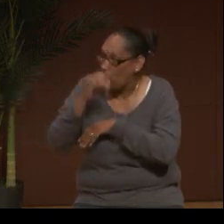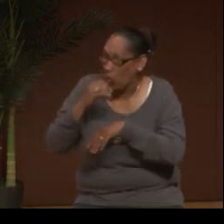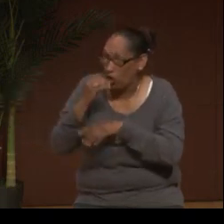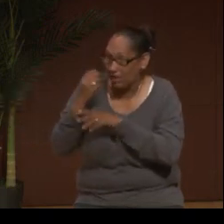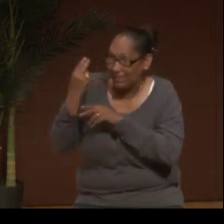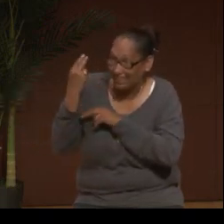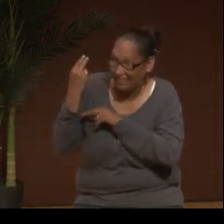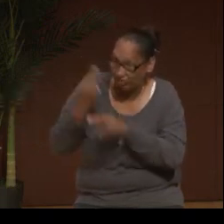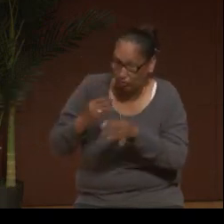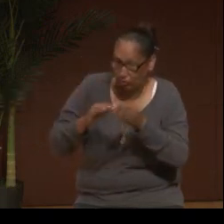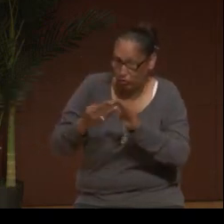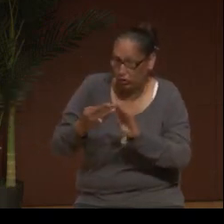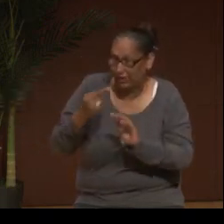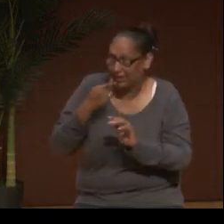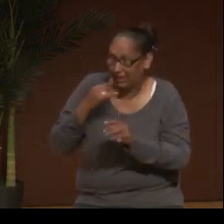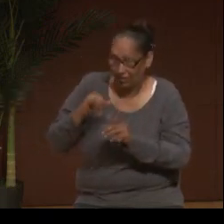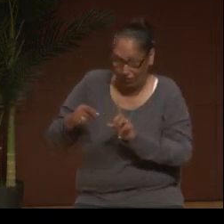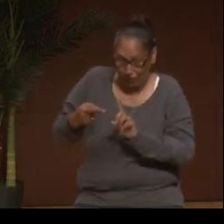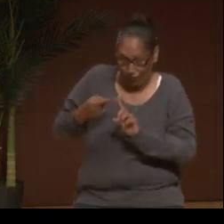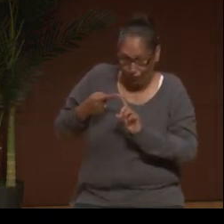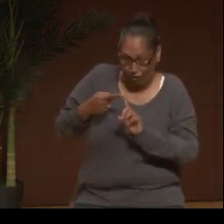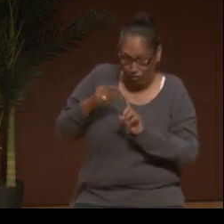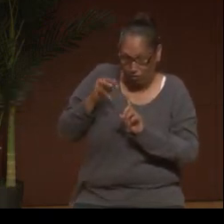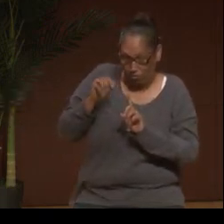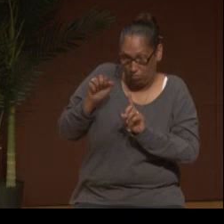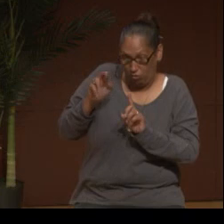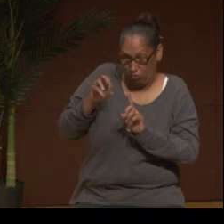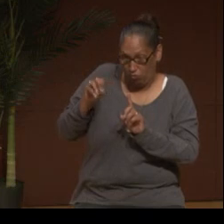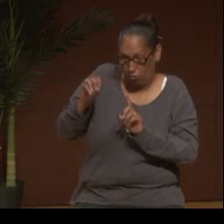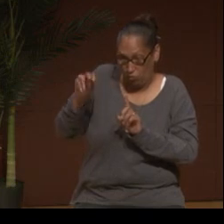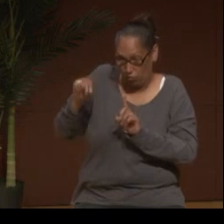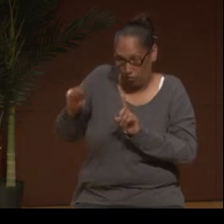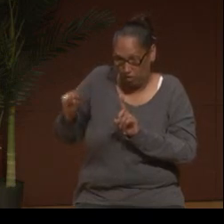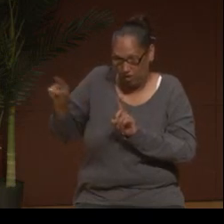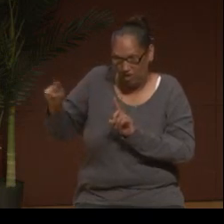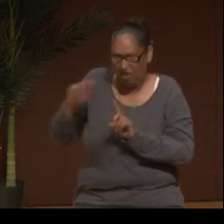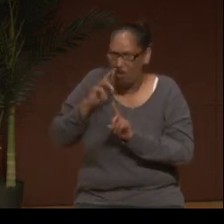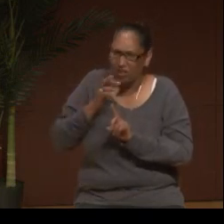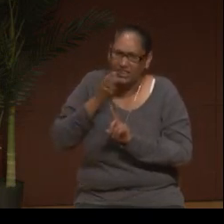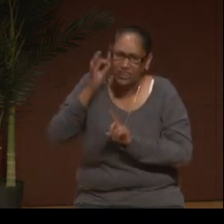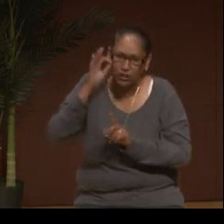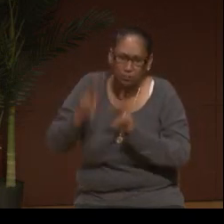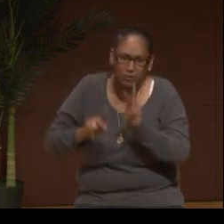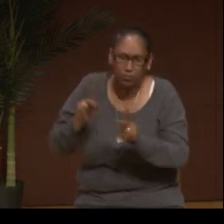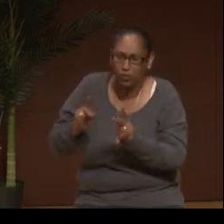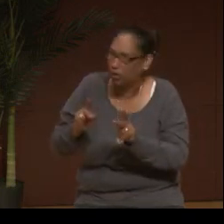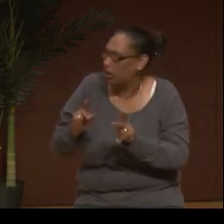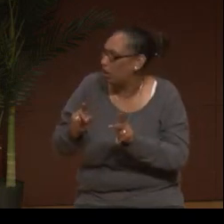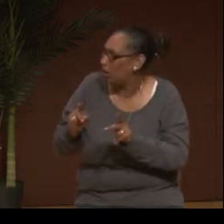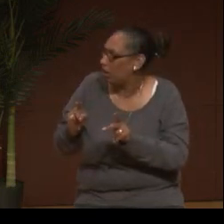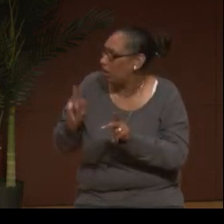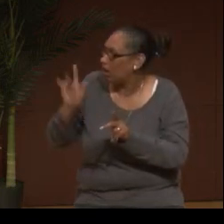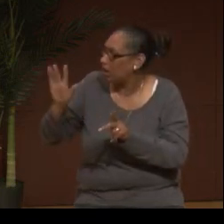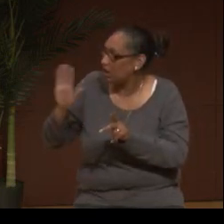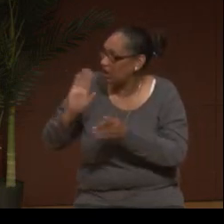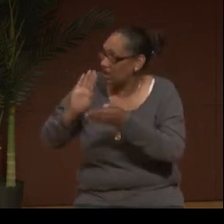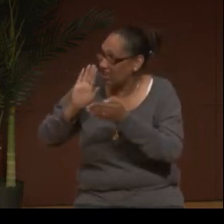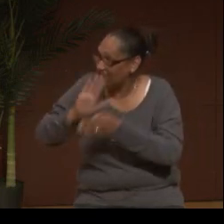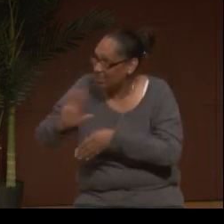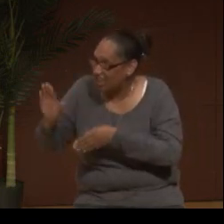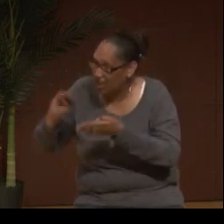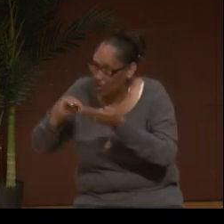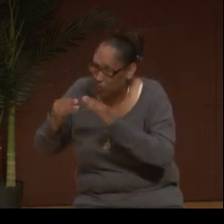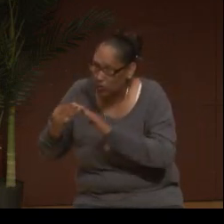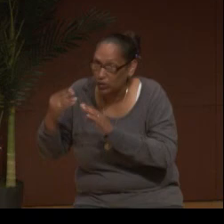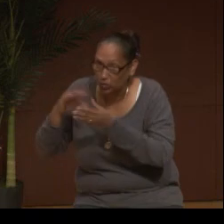their community histories say that the very first Maroons were indigenous people, and they came and joined in with them. Okay? So their community stories are saying, yes,